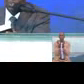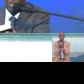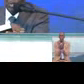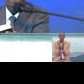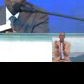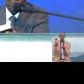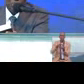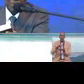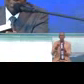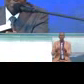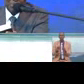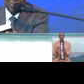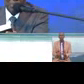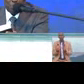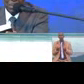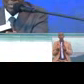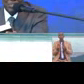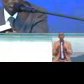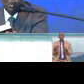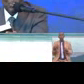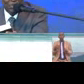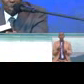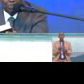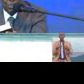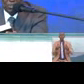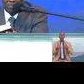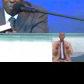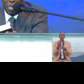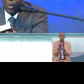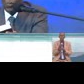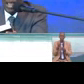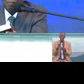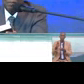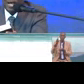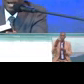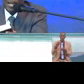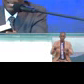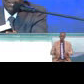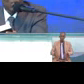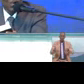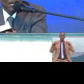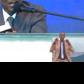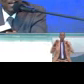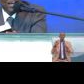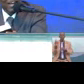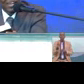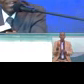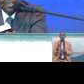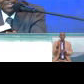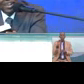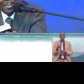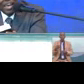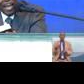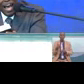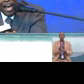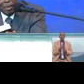fear, but we have received the spirit of adoption, whereby